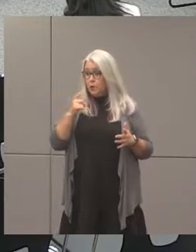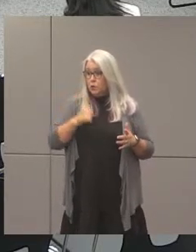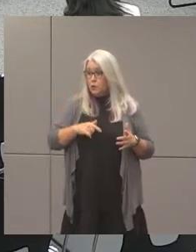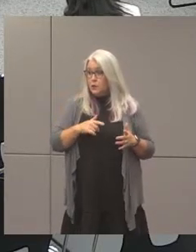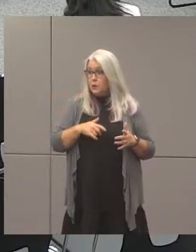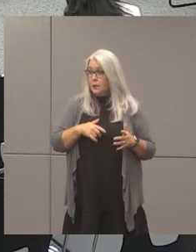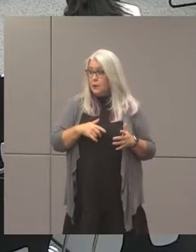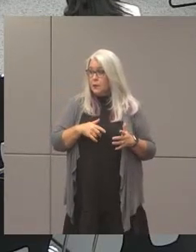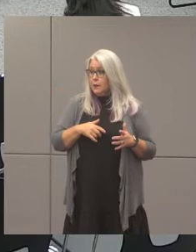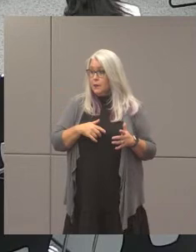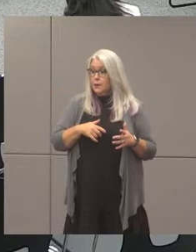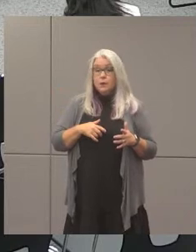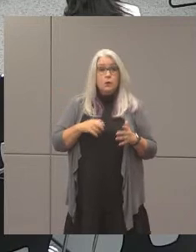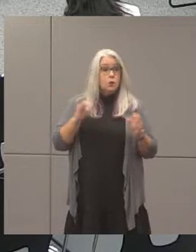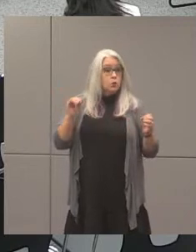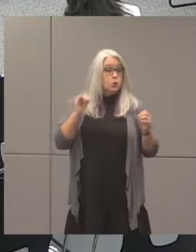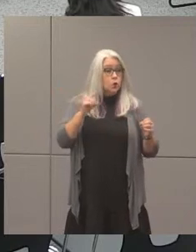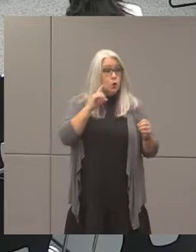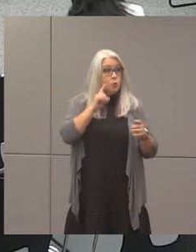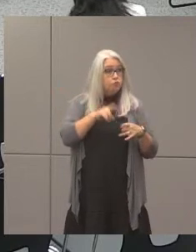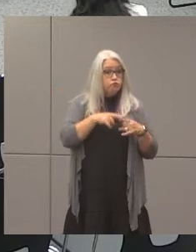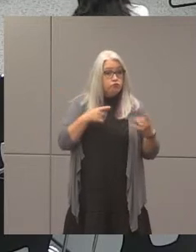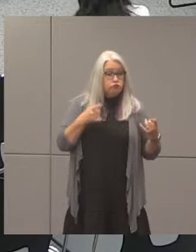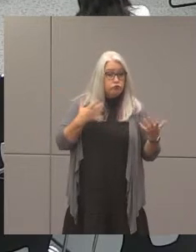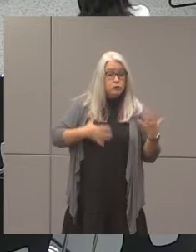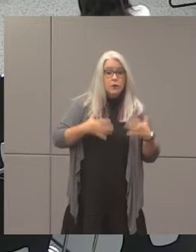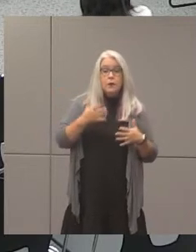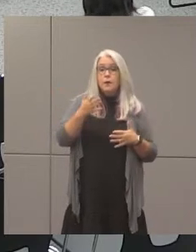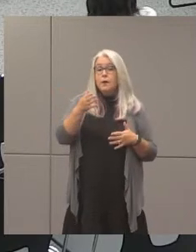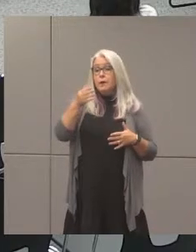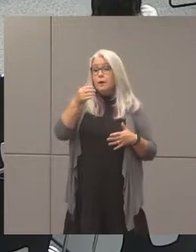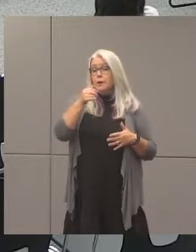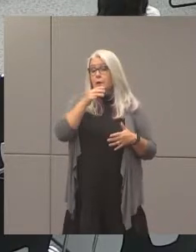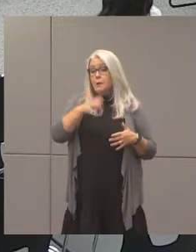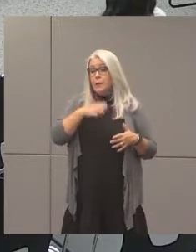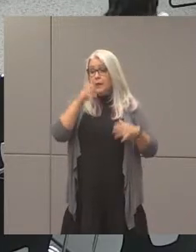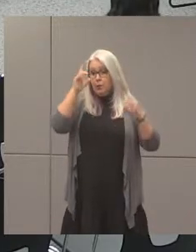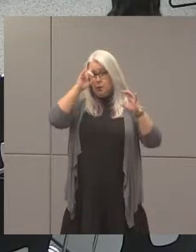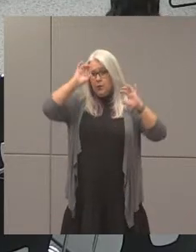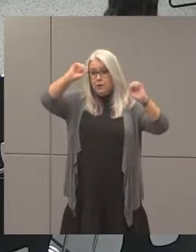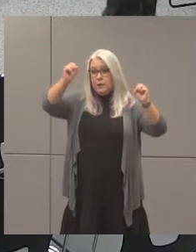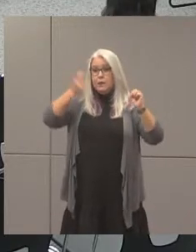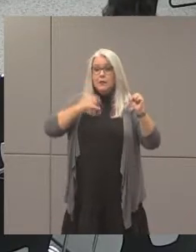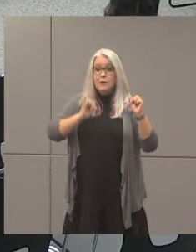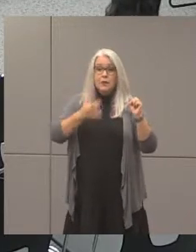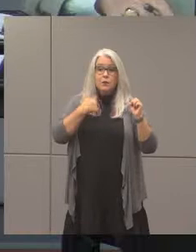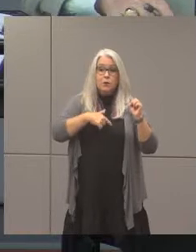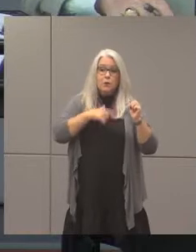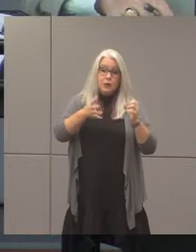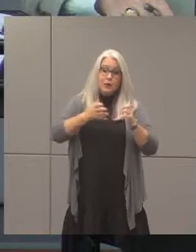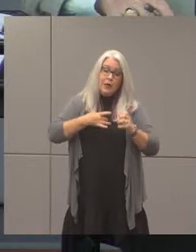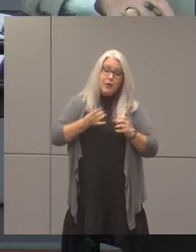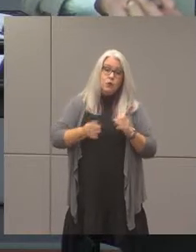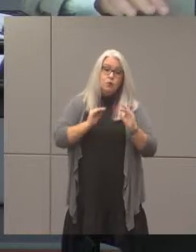Seeing no opposition to it, Madam President, that's what we'd like to place in the budget for that.